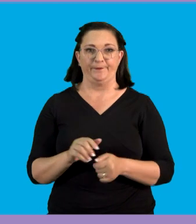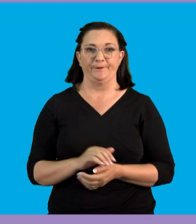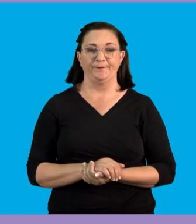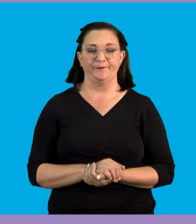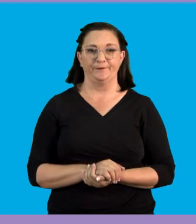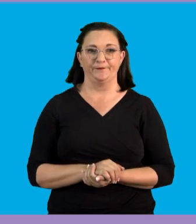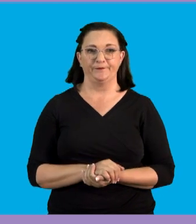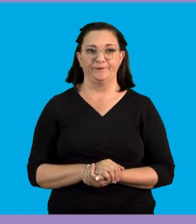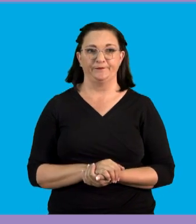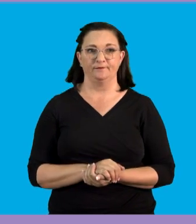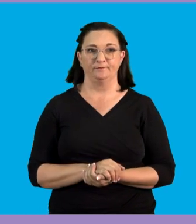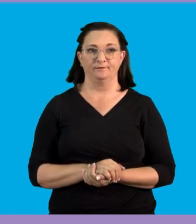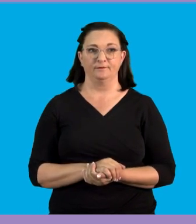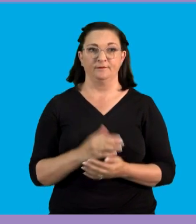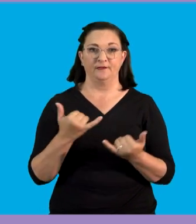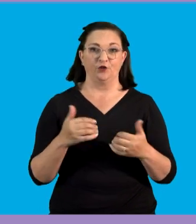to be the same.